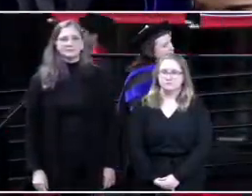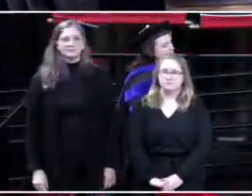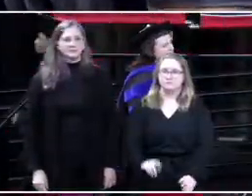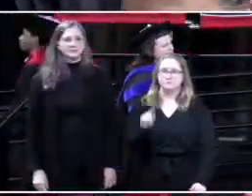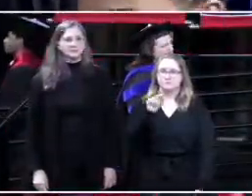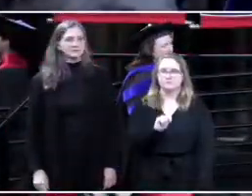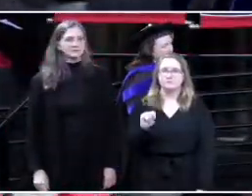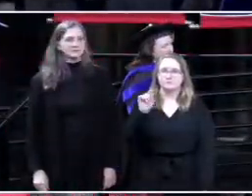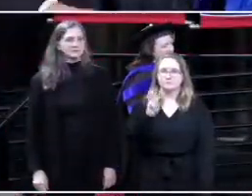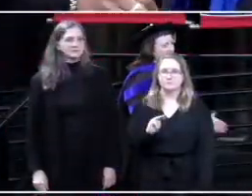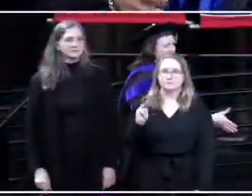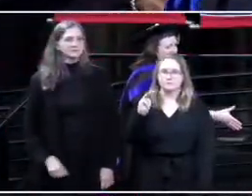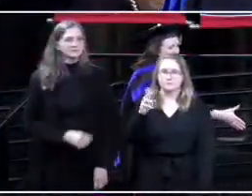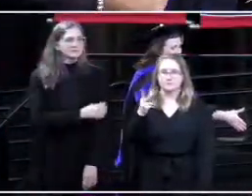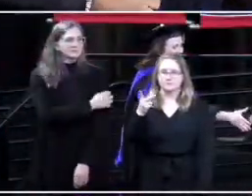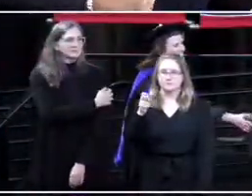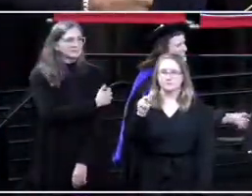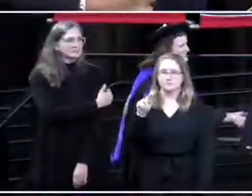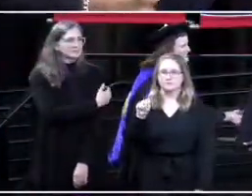Tyler Maxwell Kent.